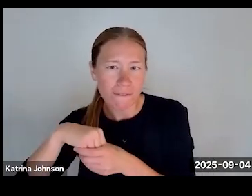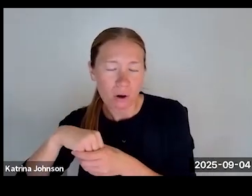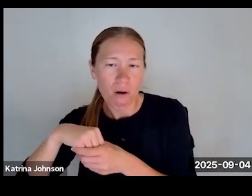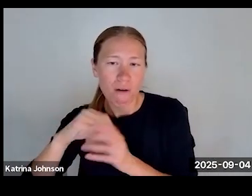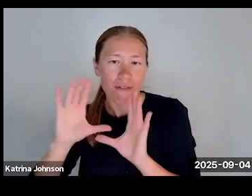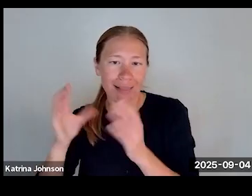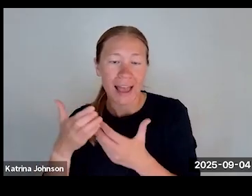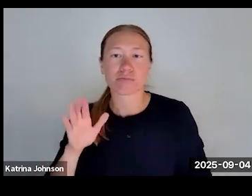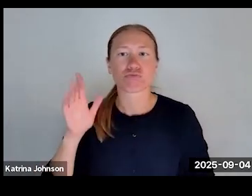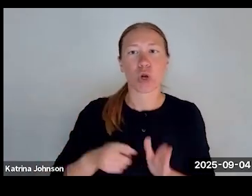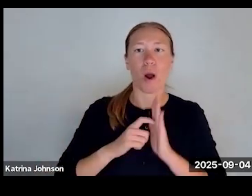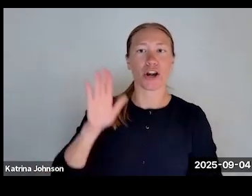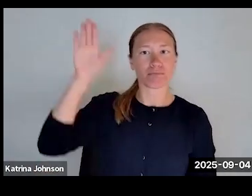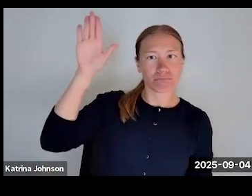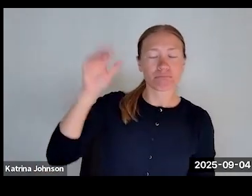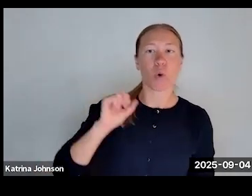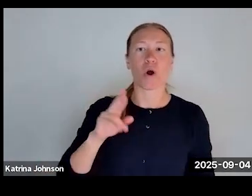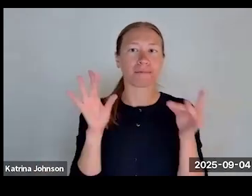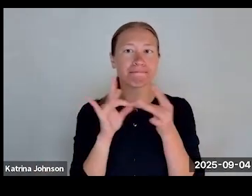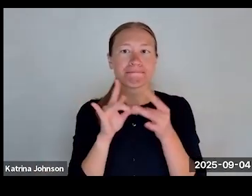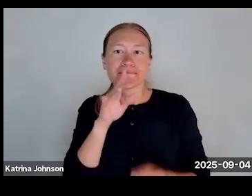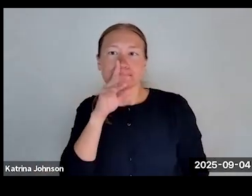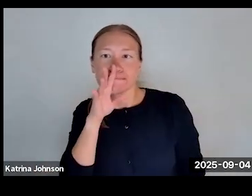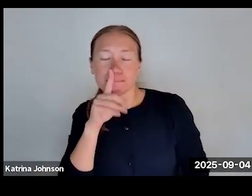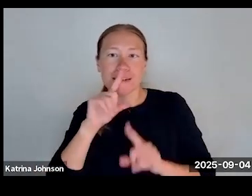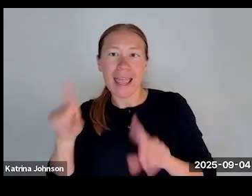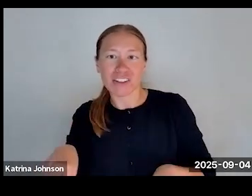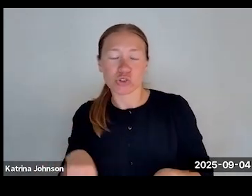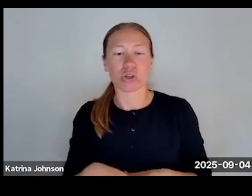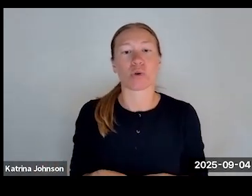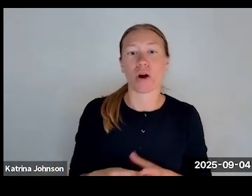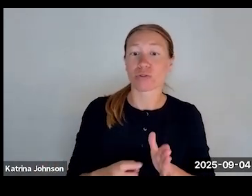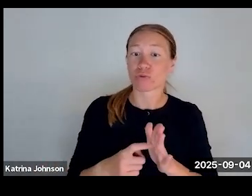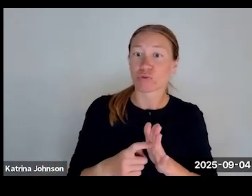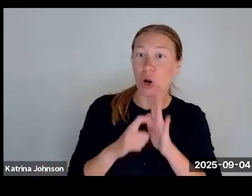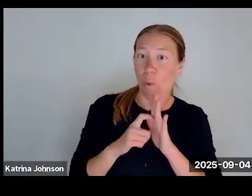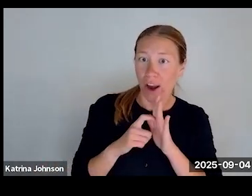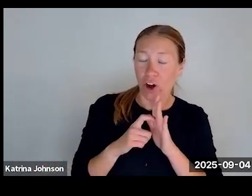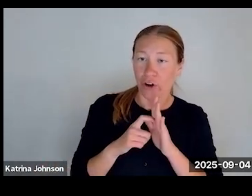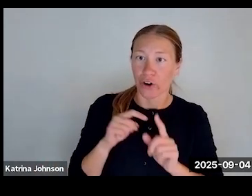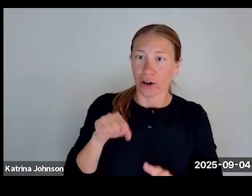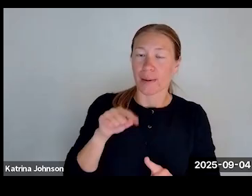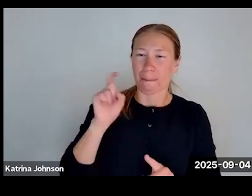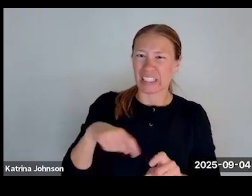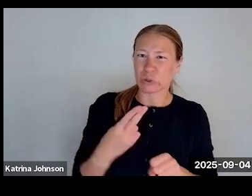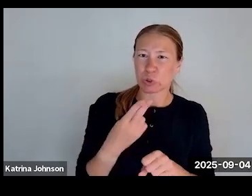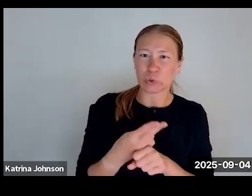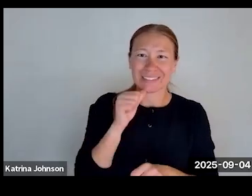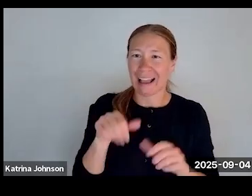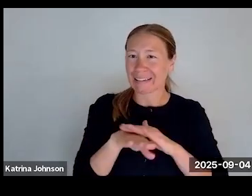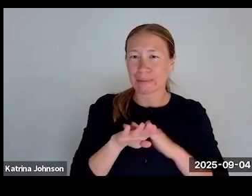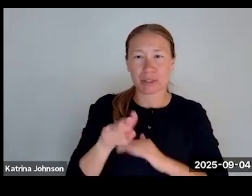hands or respond verbally, or requiring people to work with inaccessible PDFs,